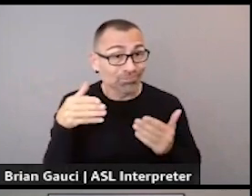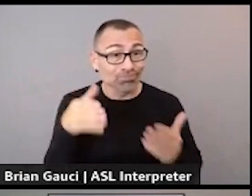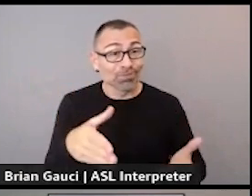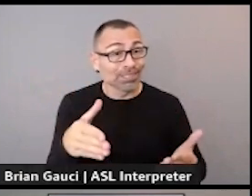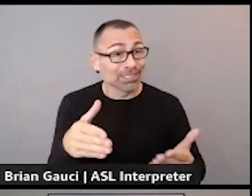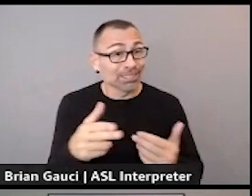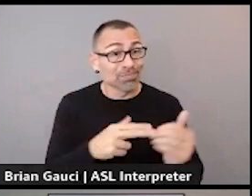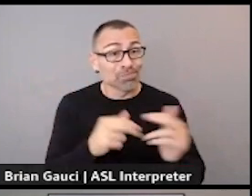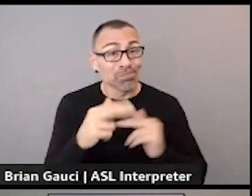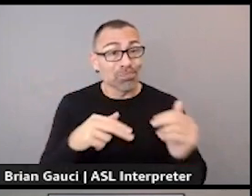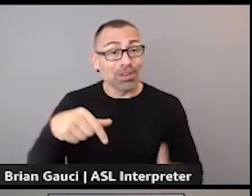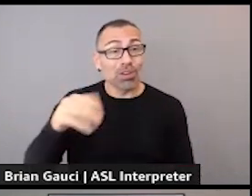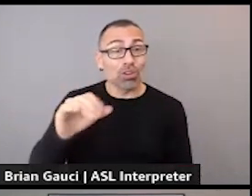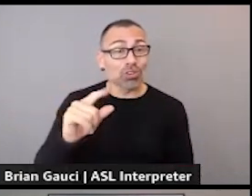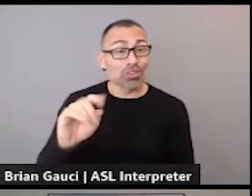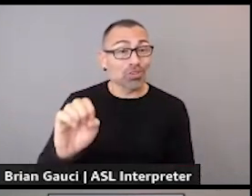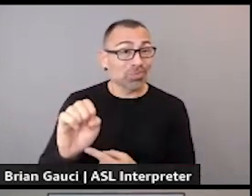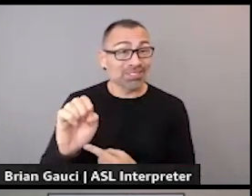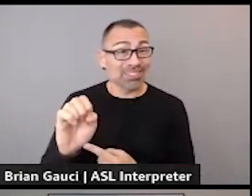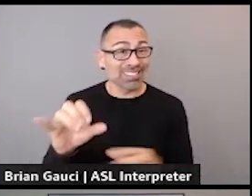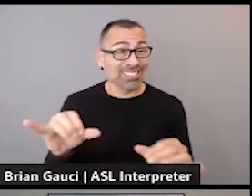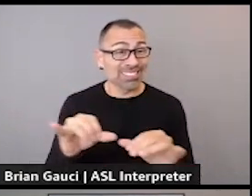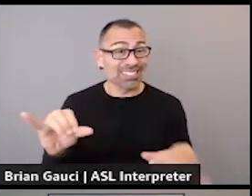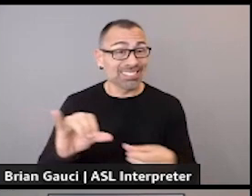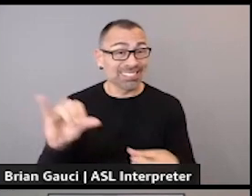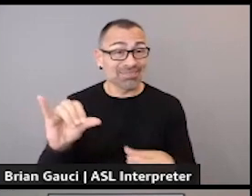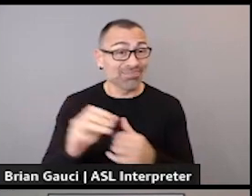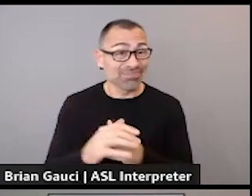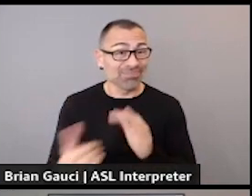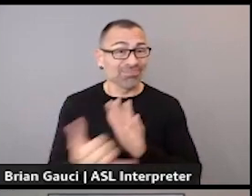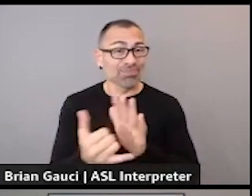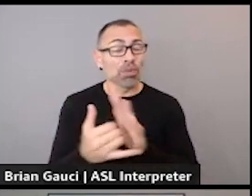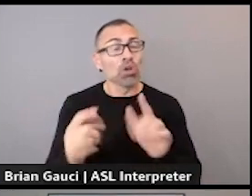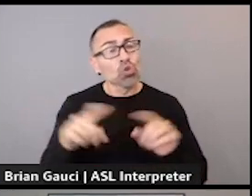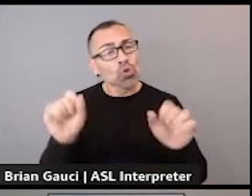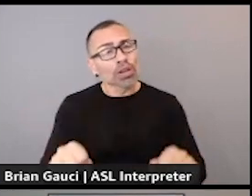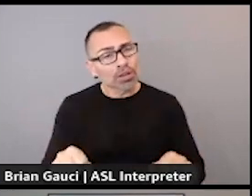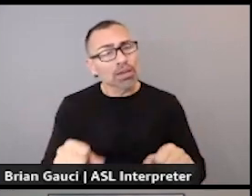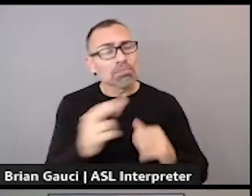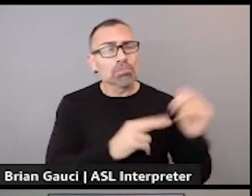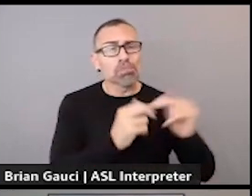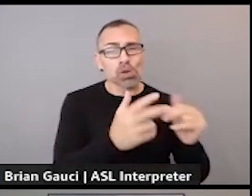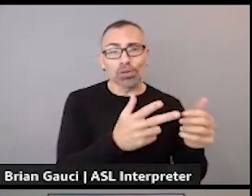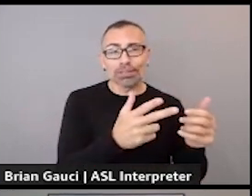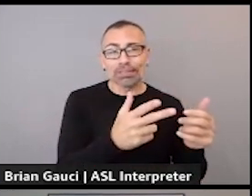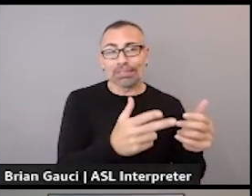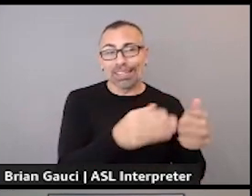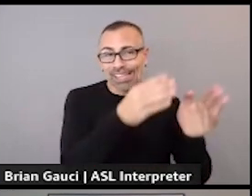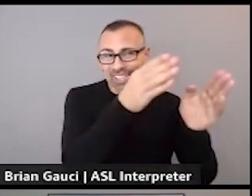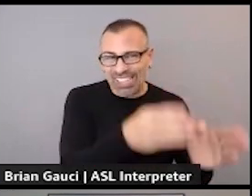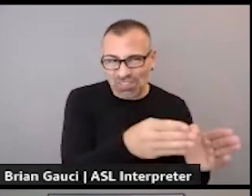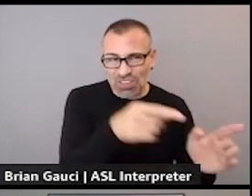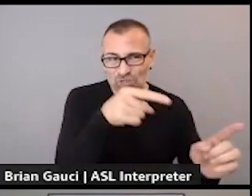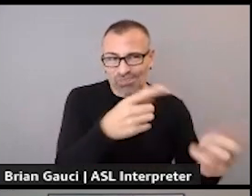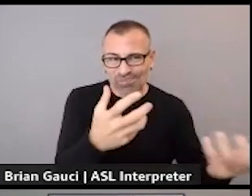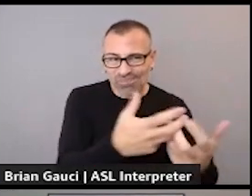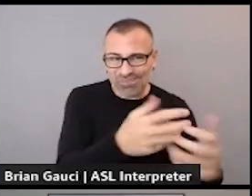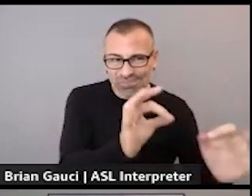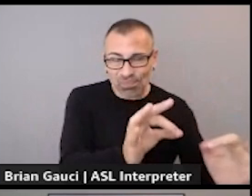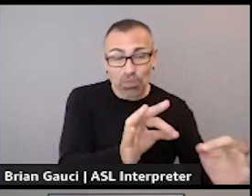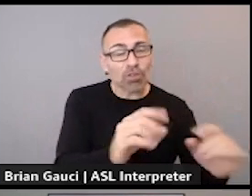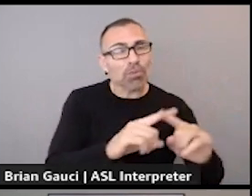screen. Of course. Right. Yep. So basically, I'm just going to be talking about Amazon Braket, which is our quantum